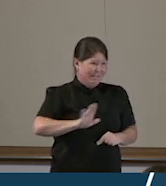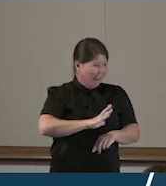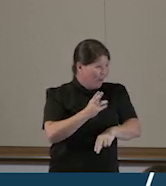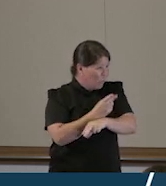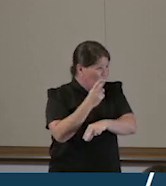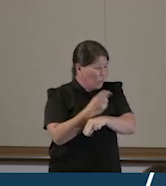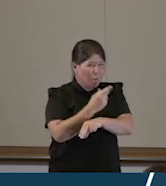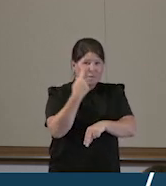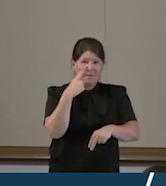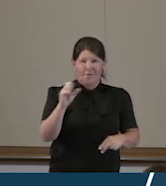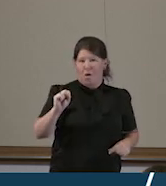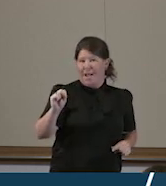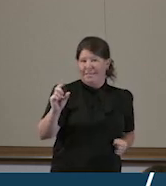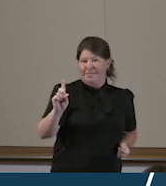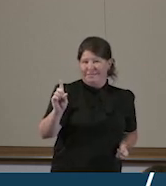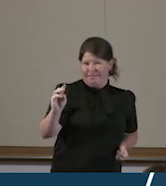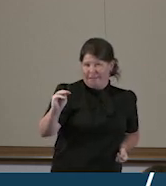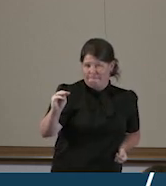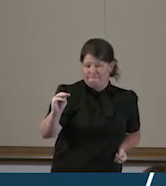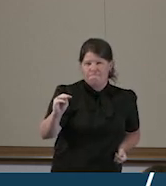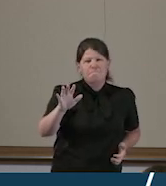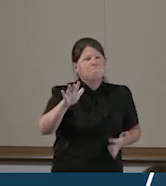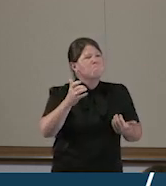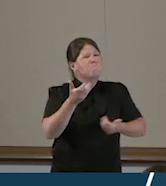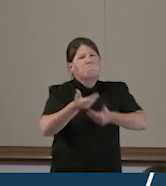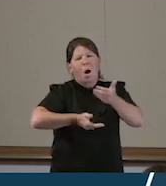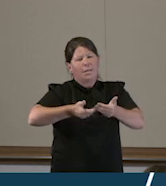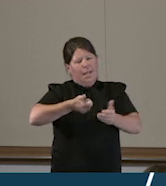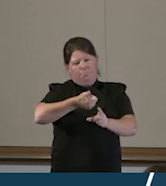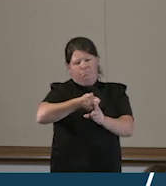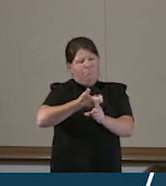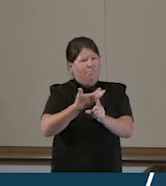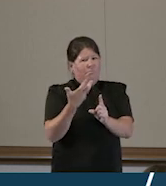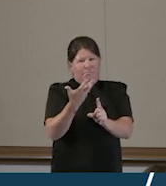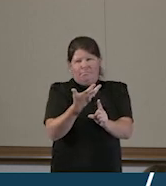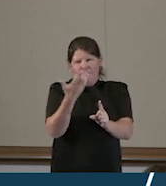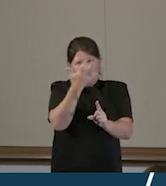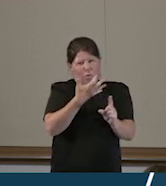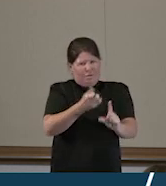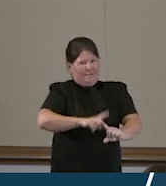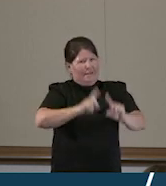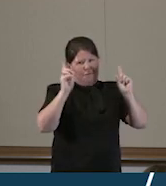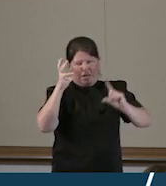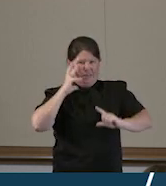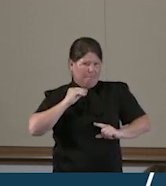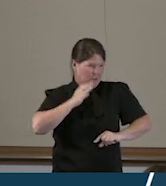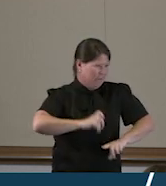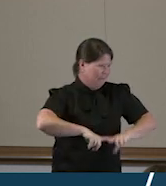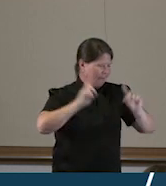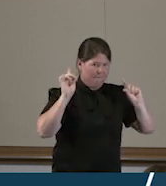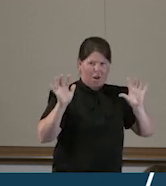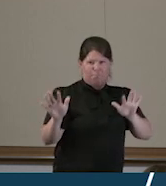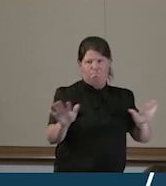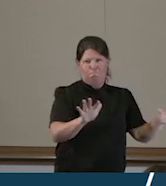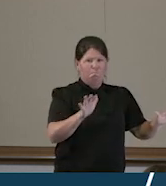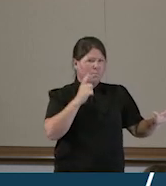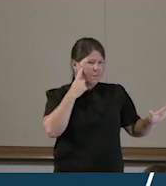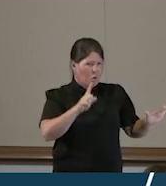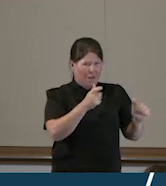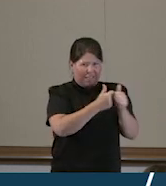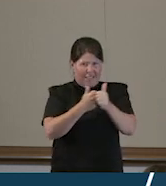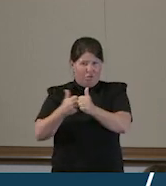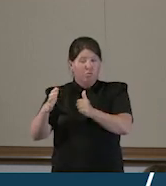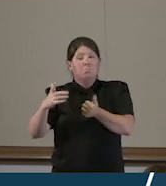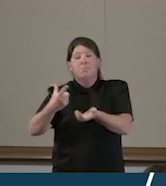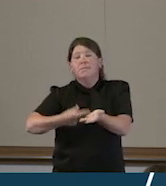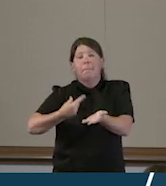sort of, the process is different for everyone. So, sometimes I'll institute breaks as sort of an accommodation and say,